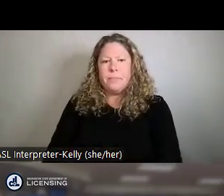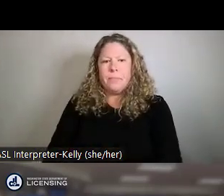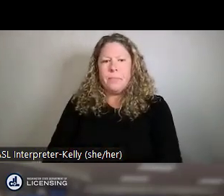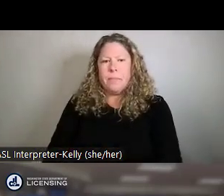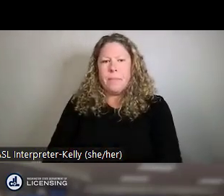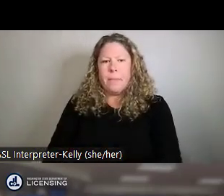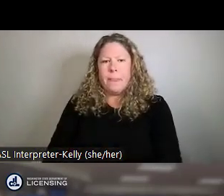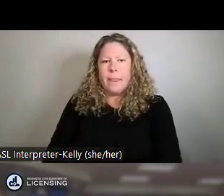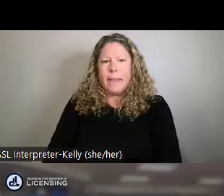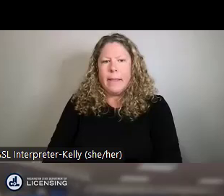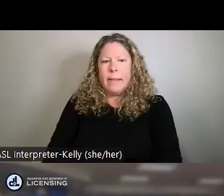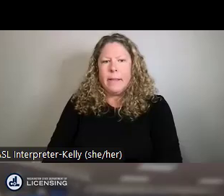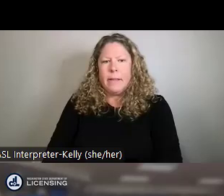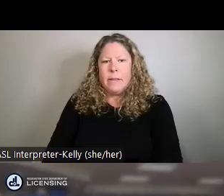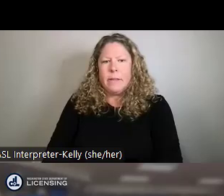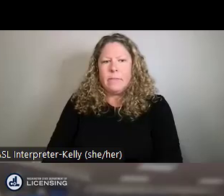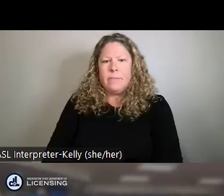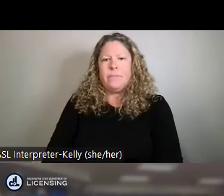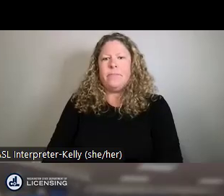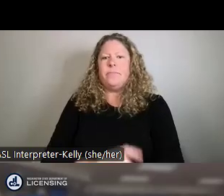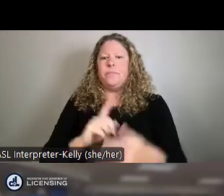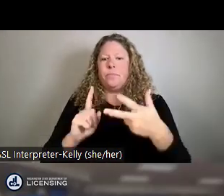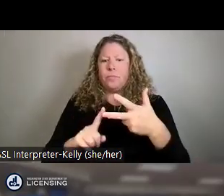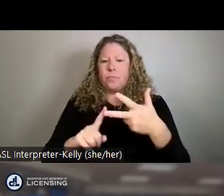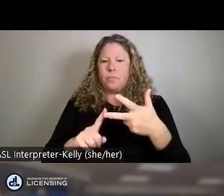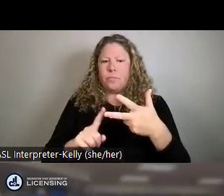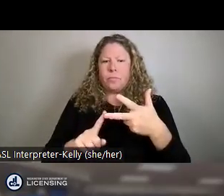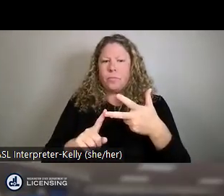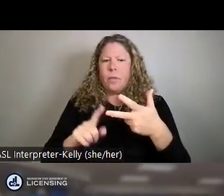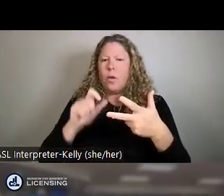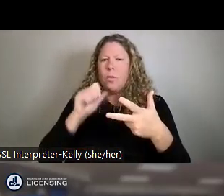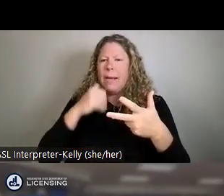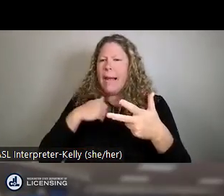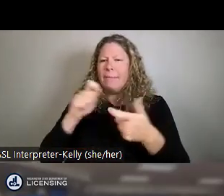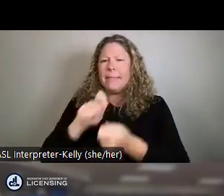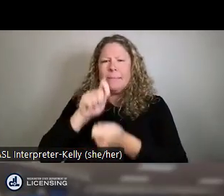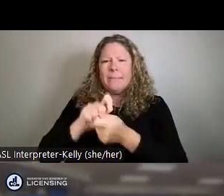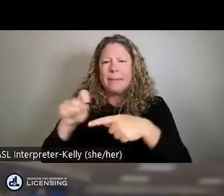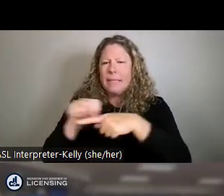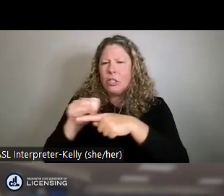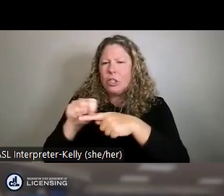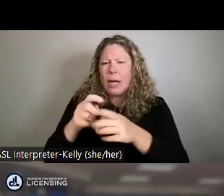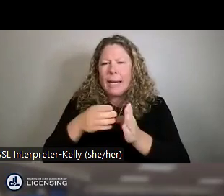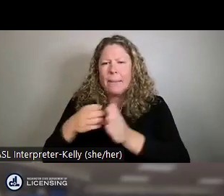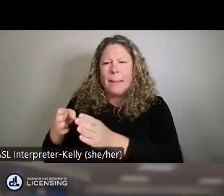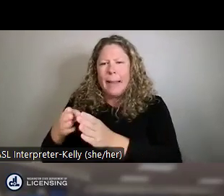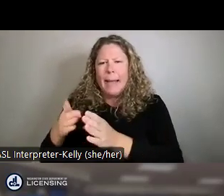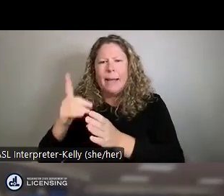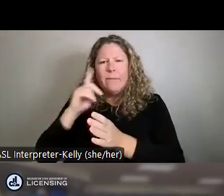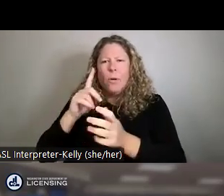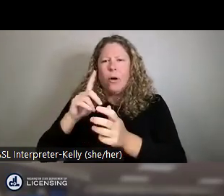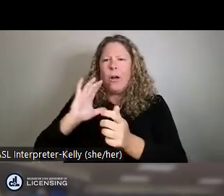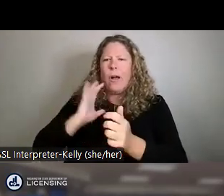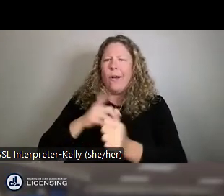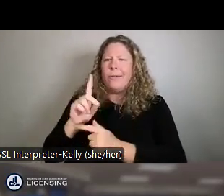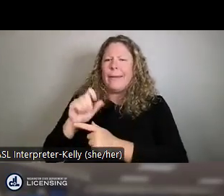Along the way, we also realized we didn't have a single go-to training plan for our back office processes. As